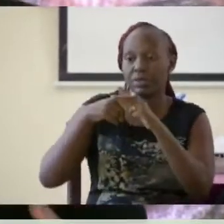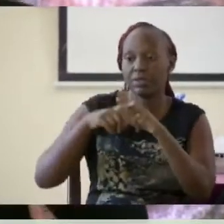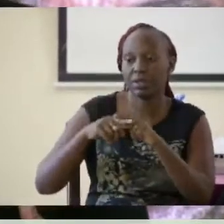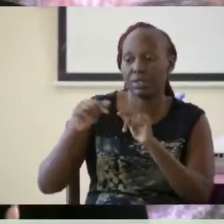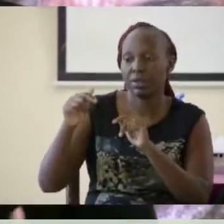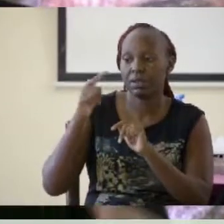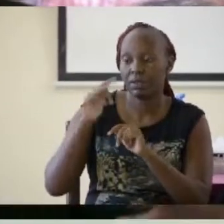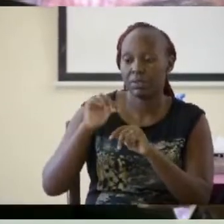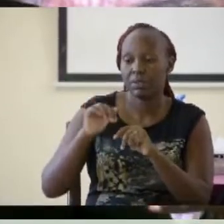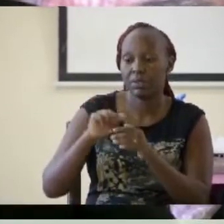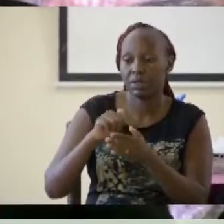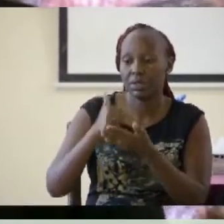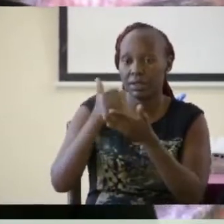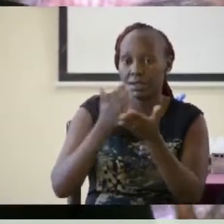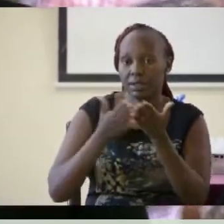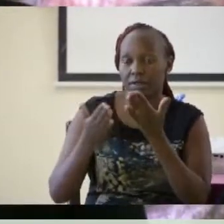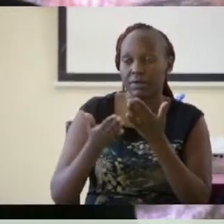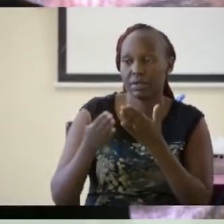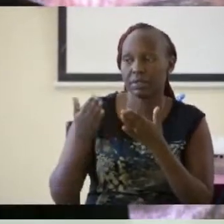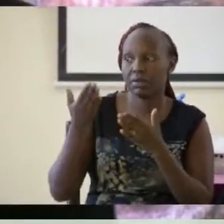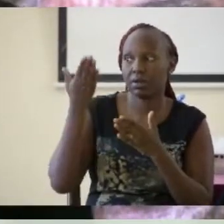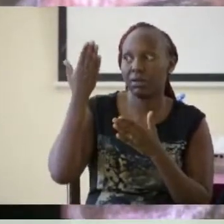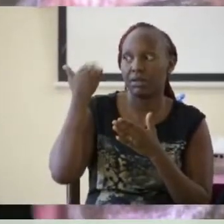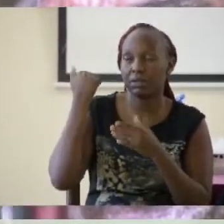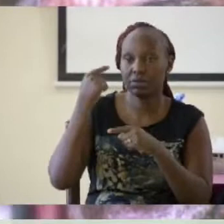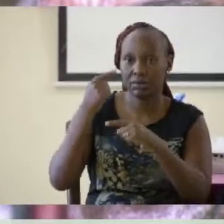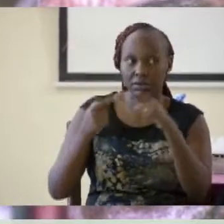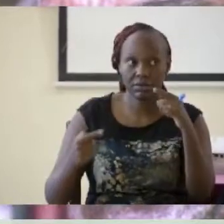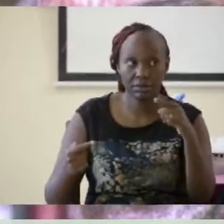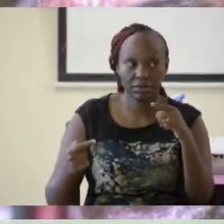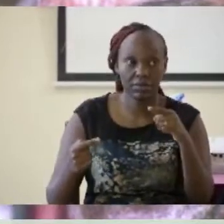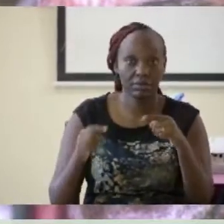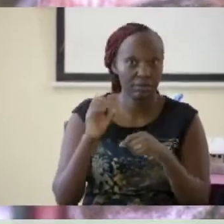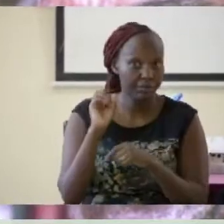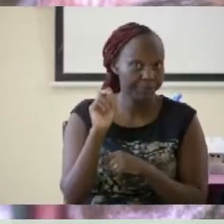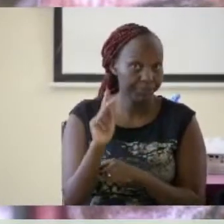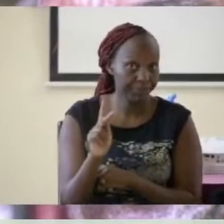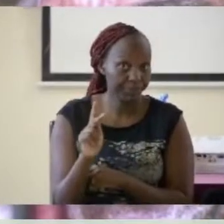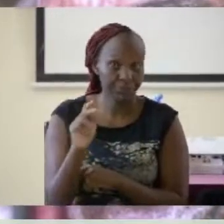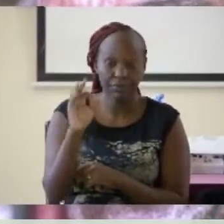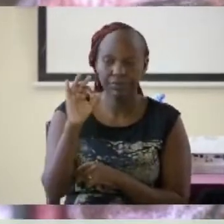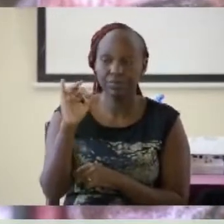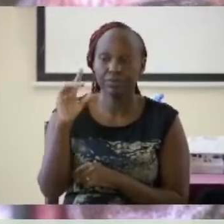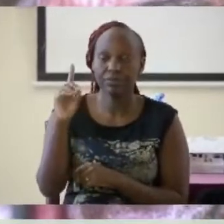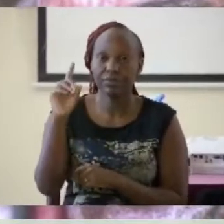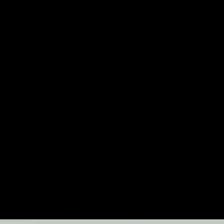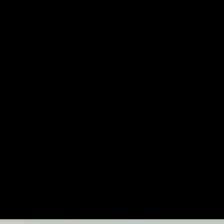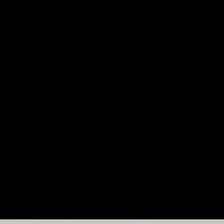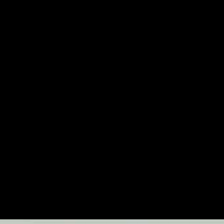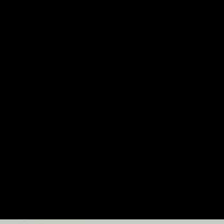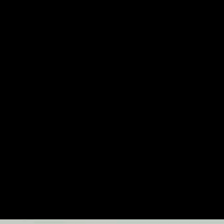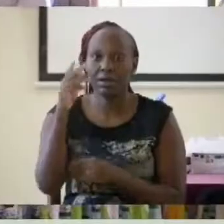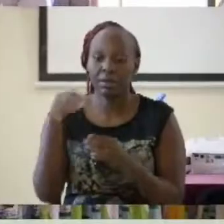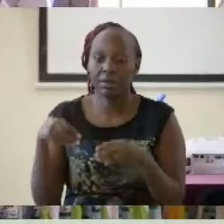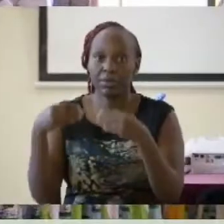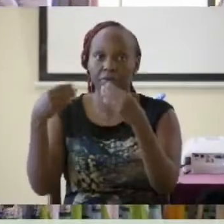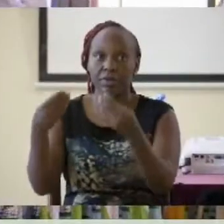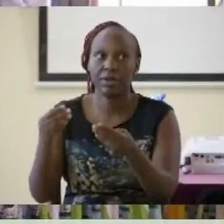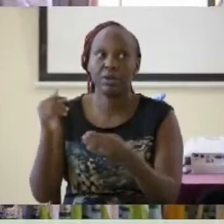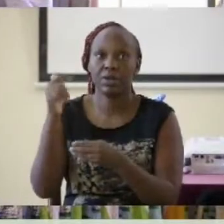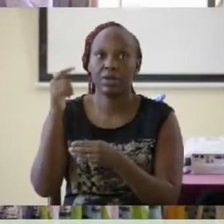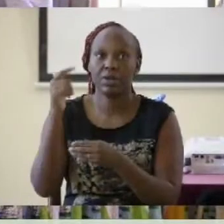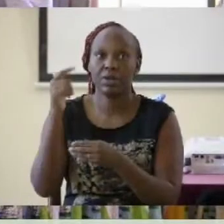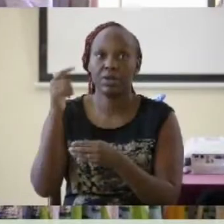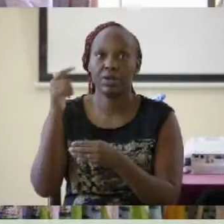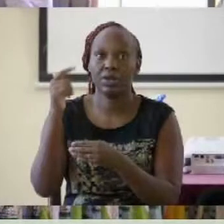service last year. Okay, FIDA Kenya has been providing for